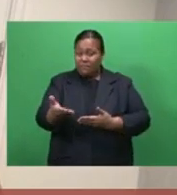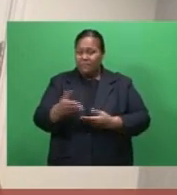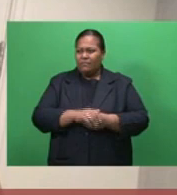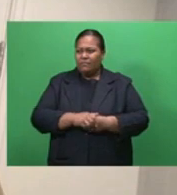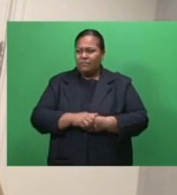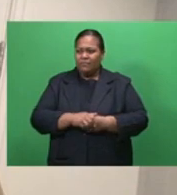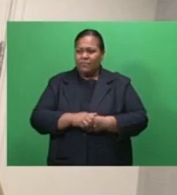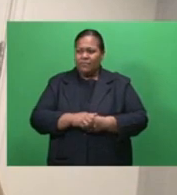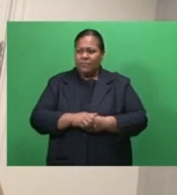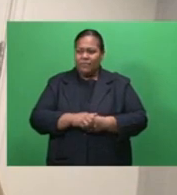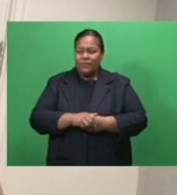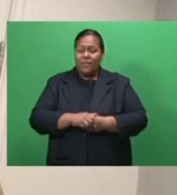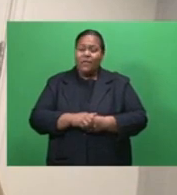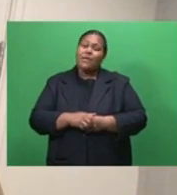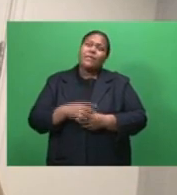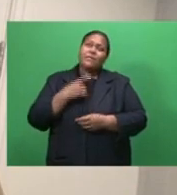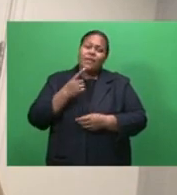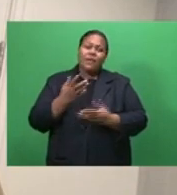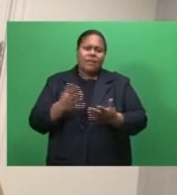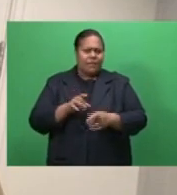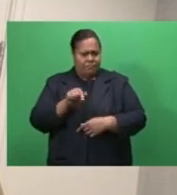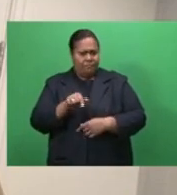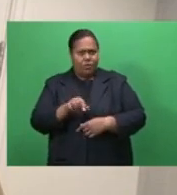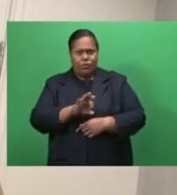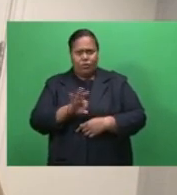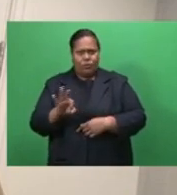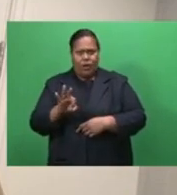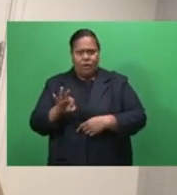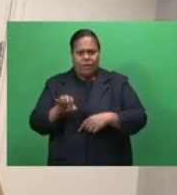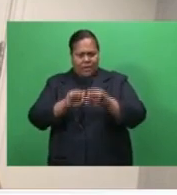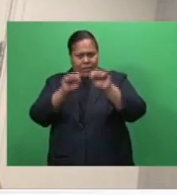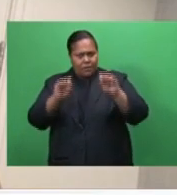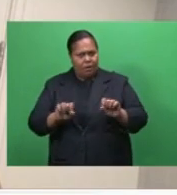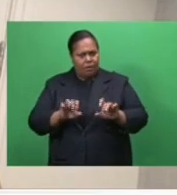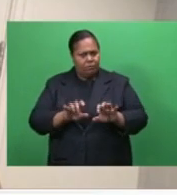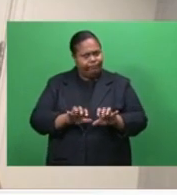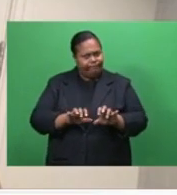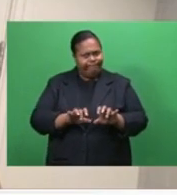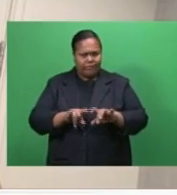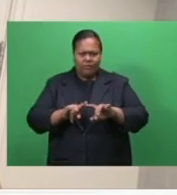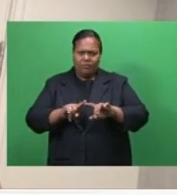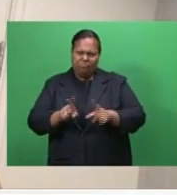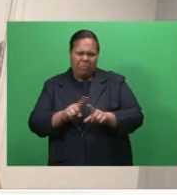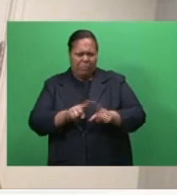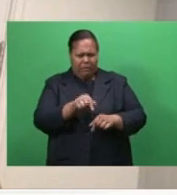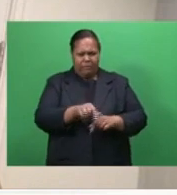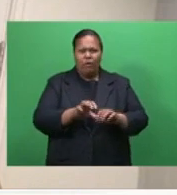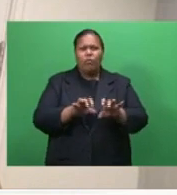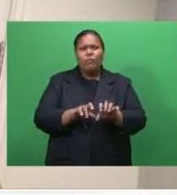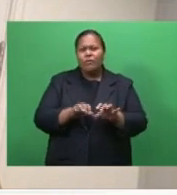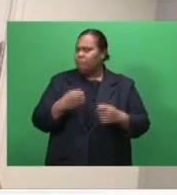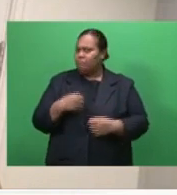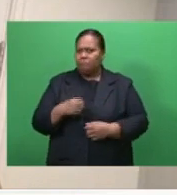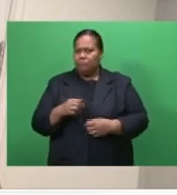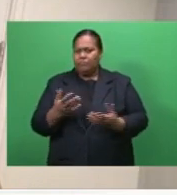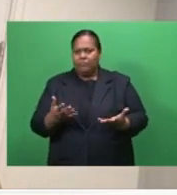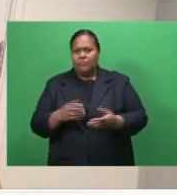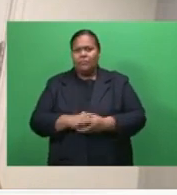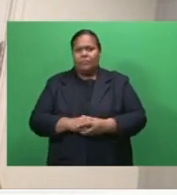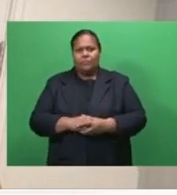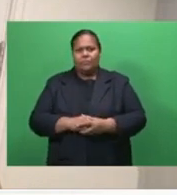stated, well, you know, this is not a systemic breach. If anything, at most